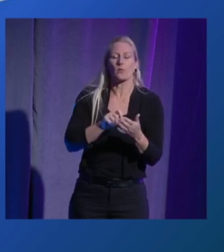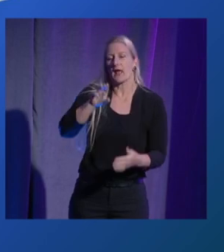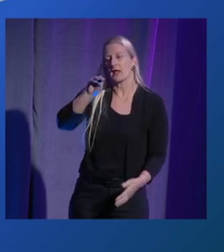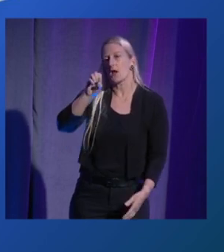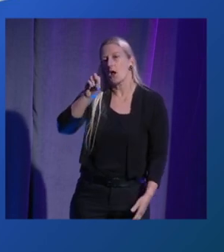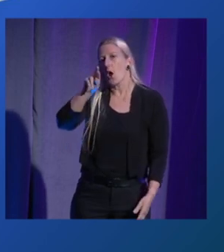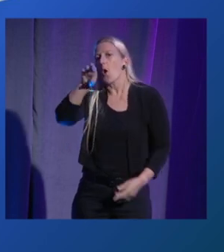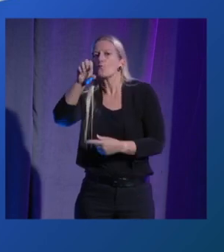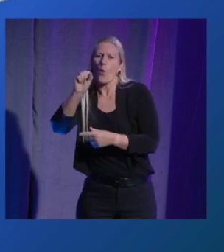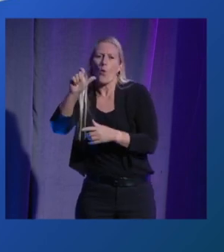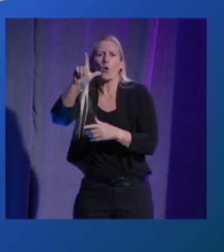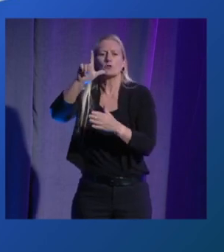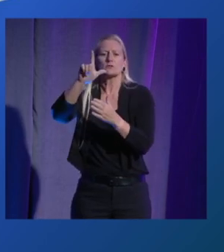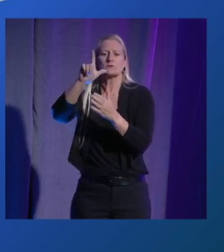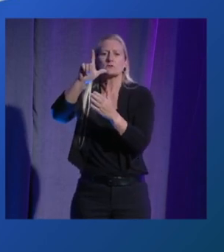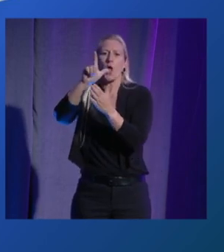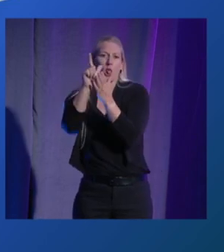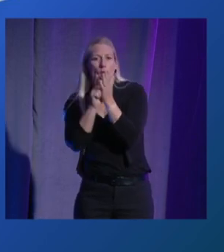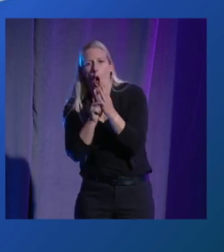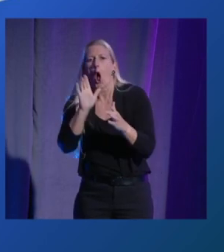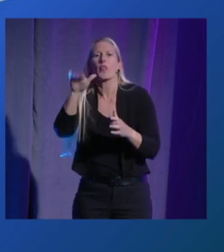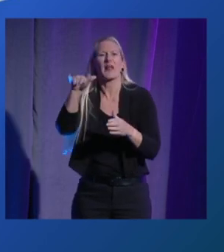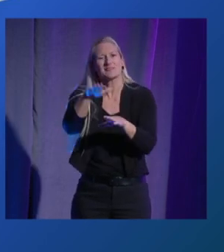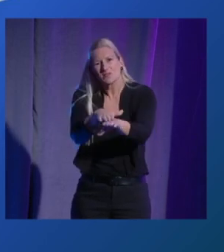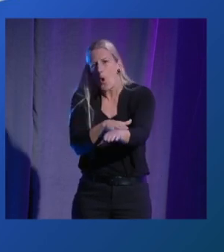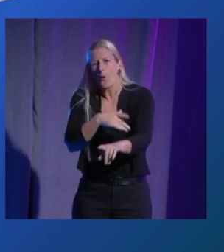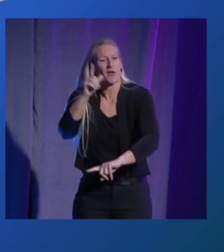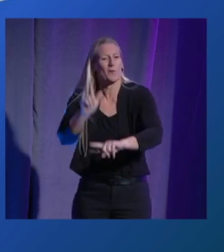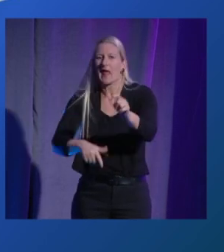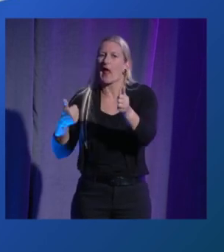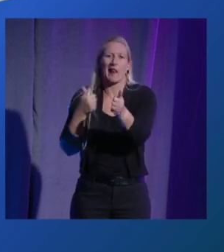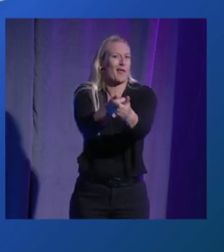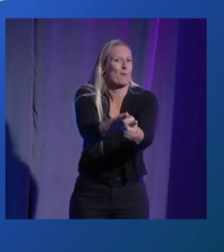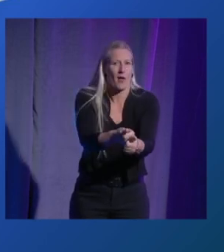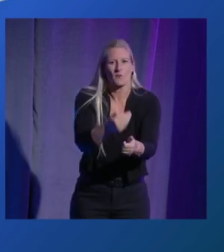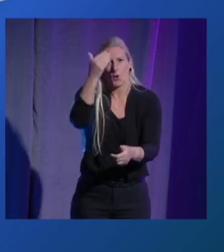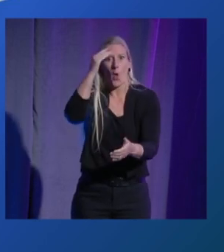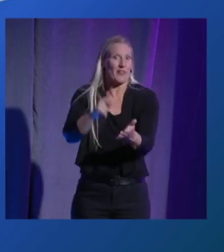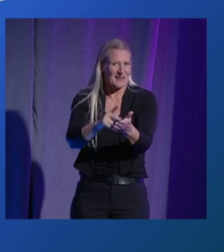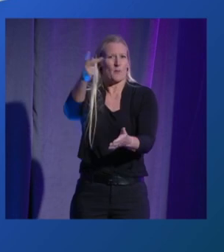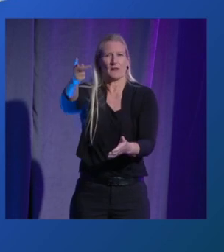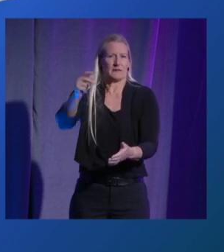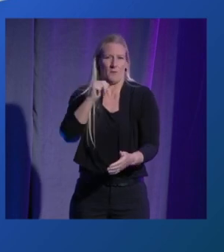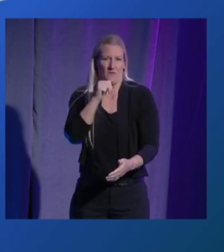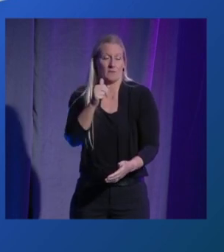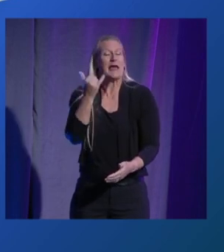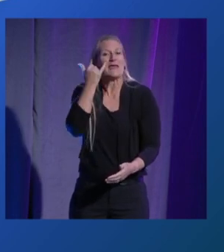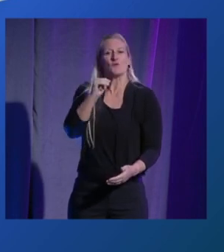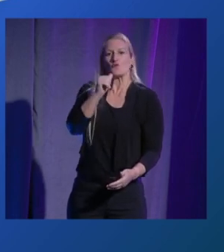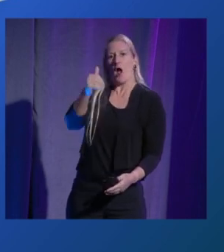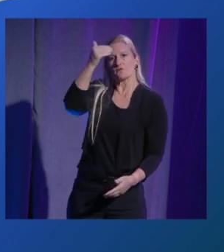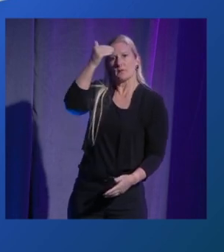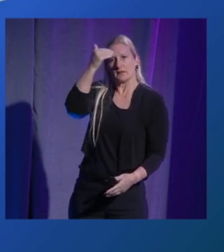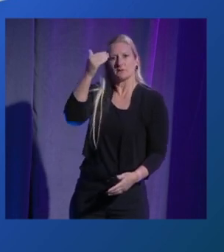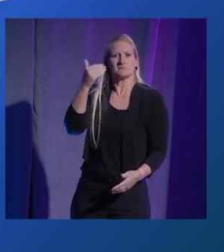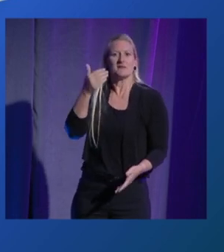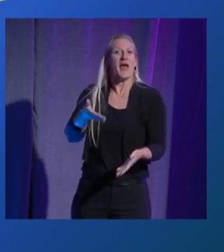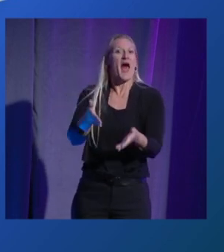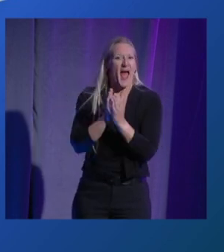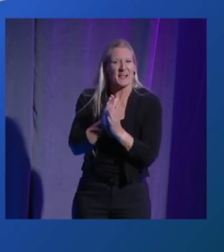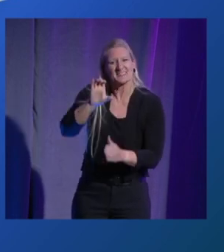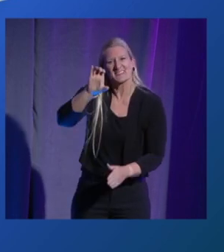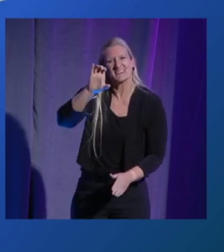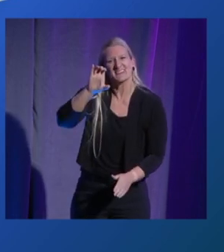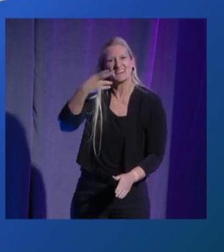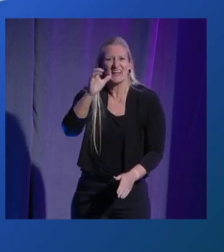slowing right we're not going to be able to keep up you know this doubling if you're not familiar I urge you to ask chat GPT explain to me